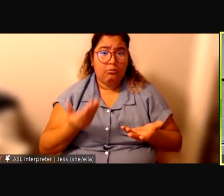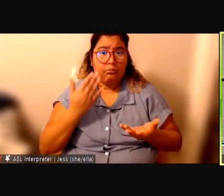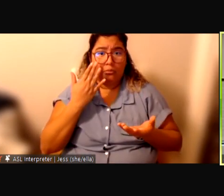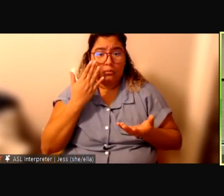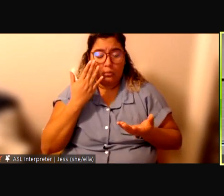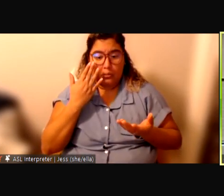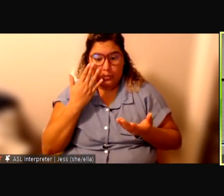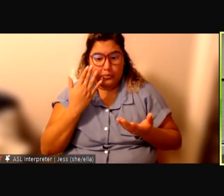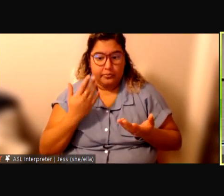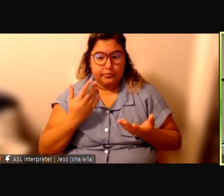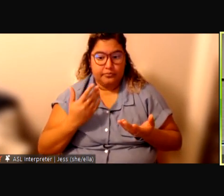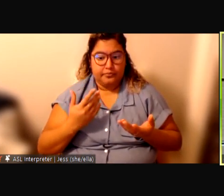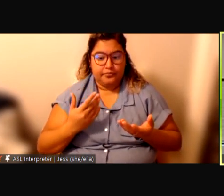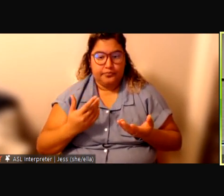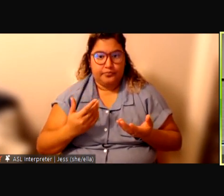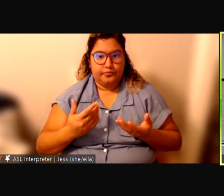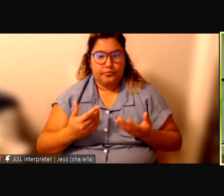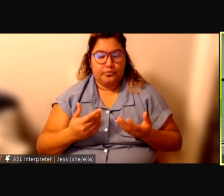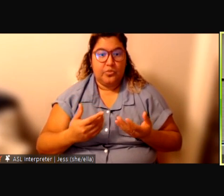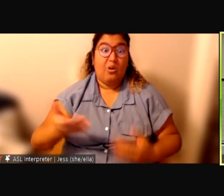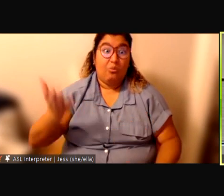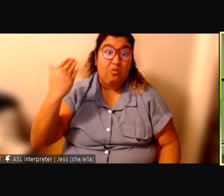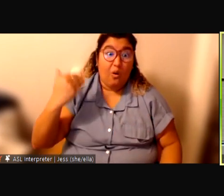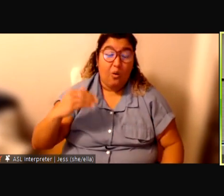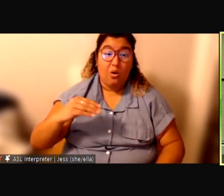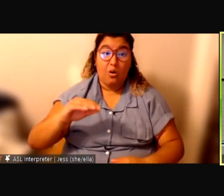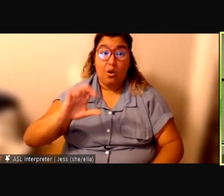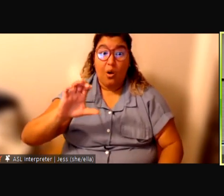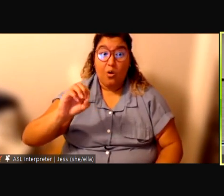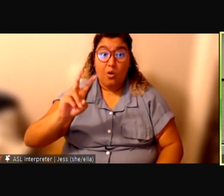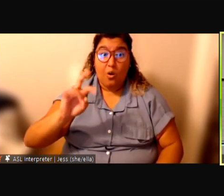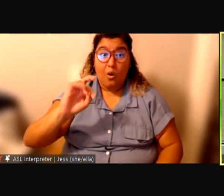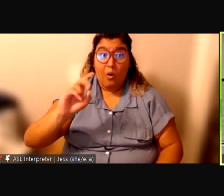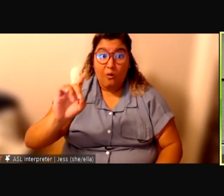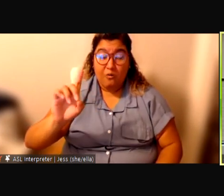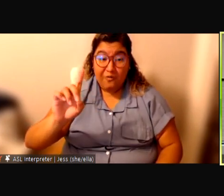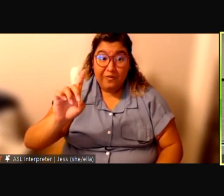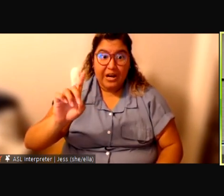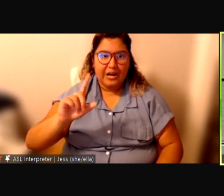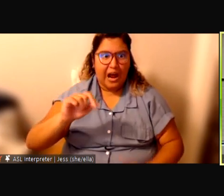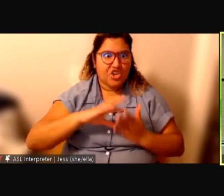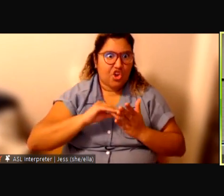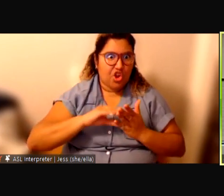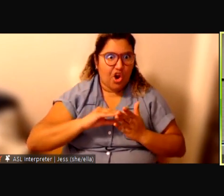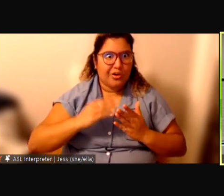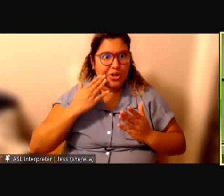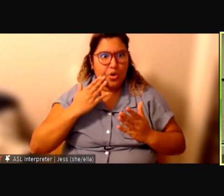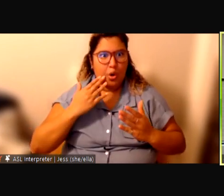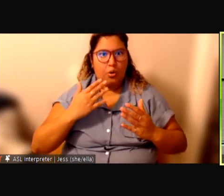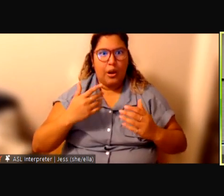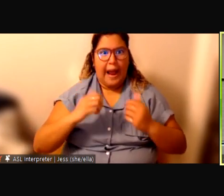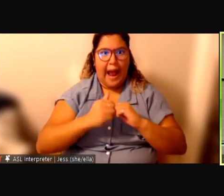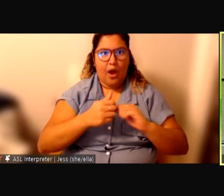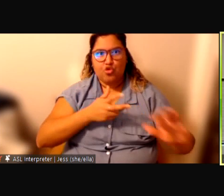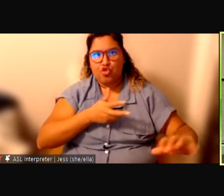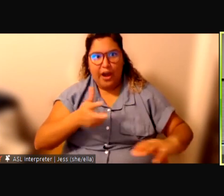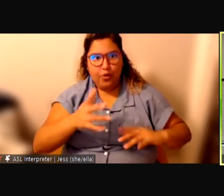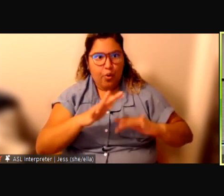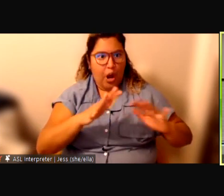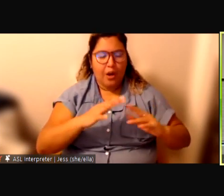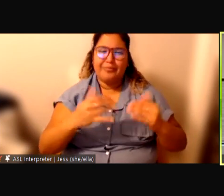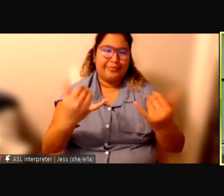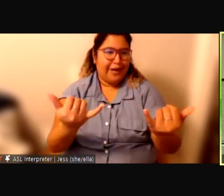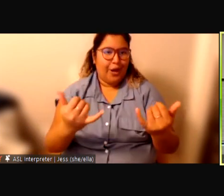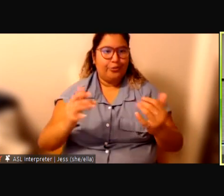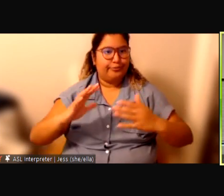the innovations we did with COVID, obviously, with drive-through testing. And we know that we have lab capacity, both at the state lab